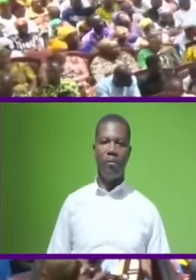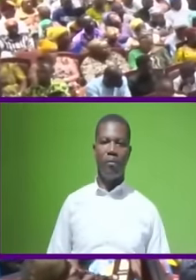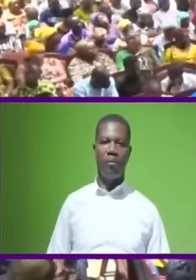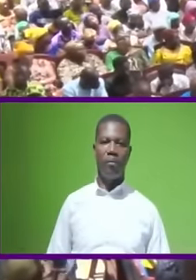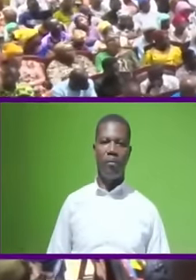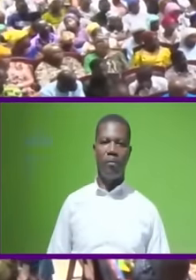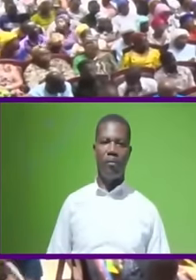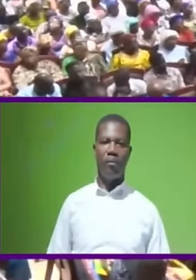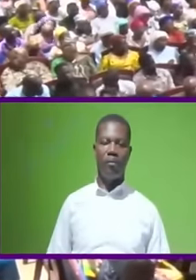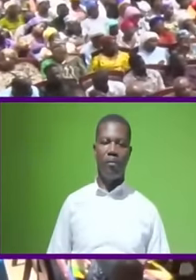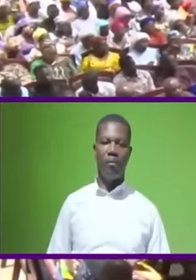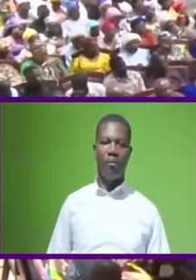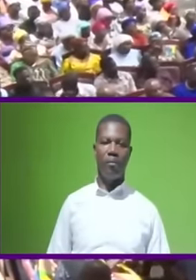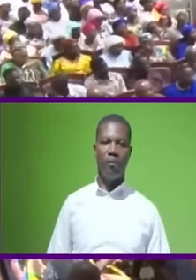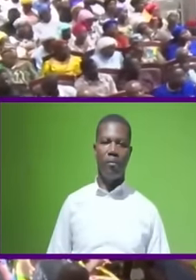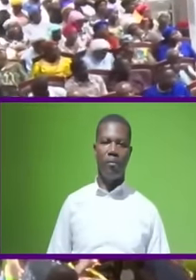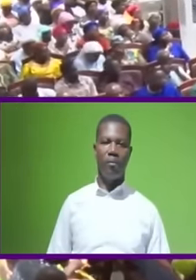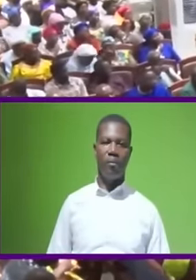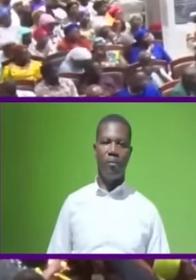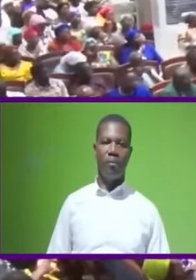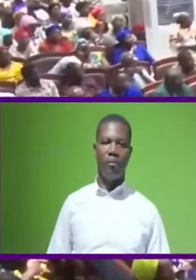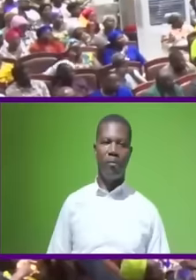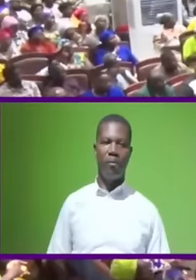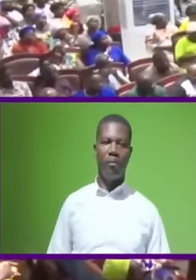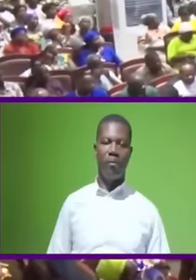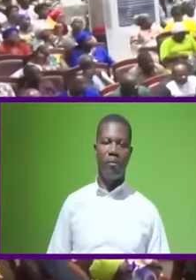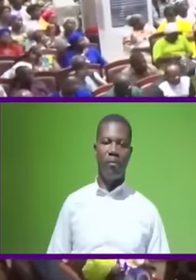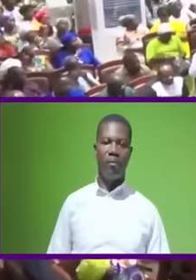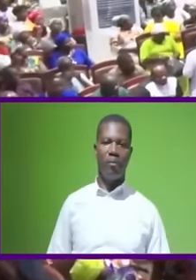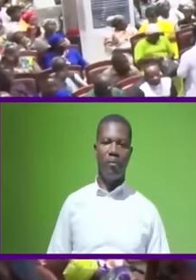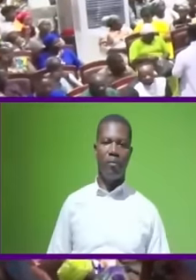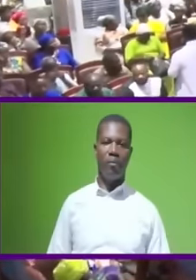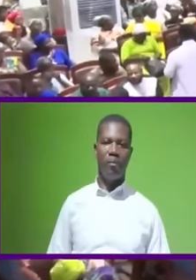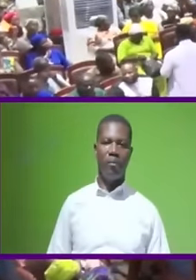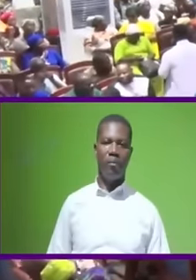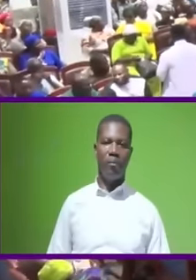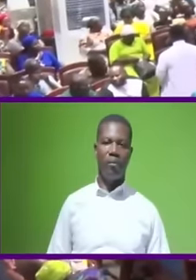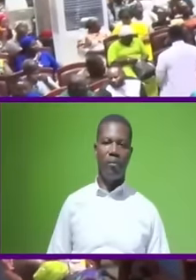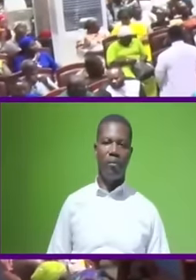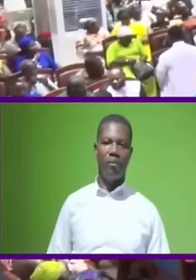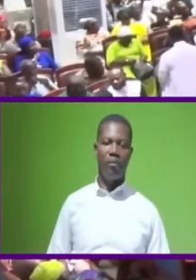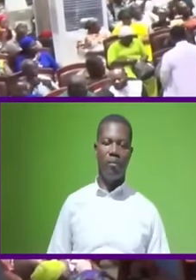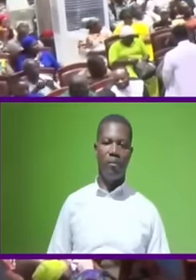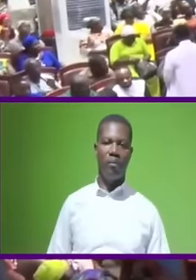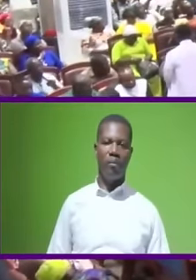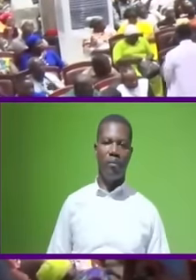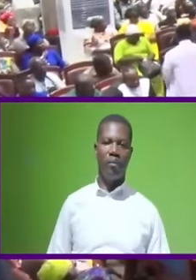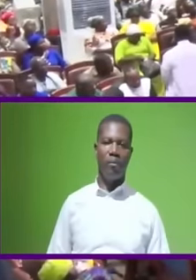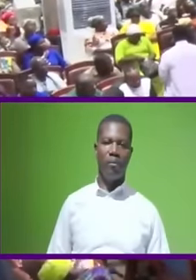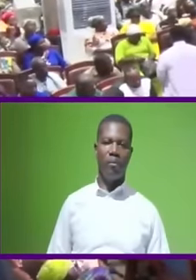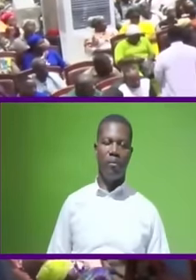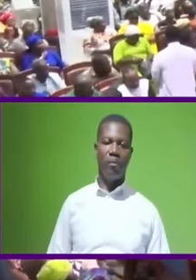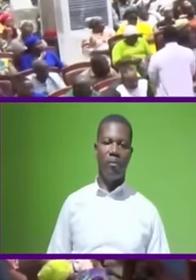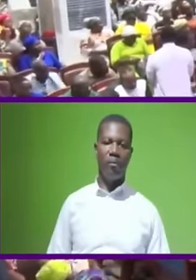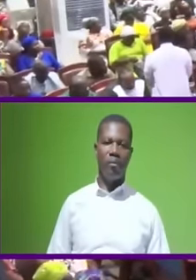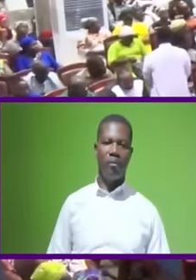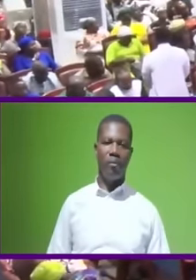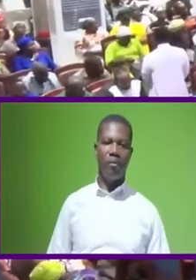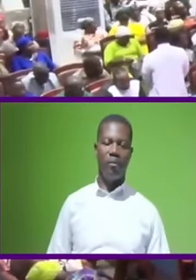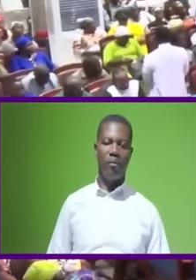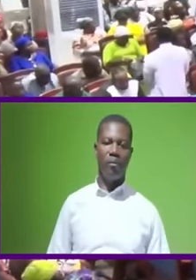I will use my passion, my love, my compassion and charity to support my money to